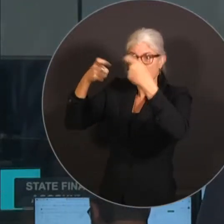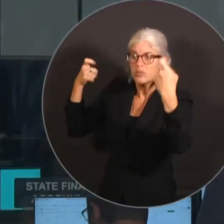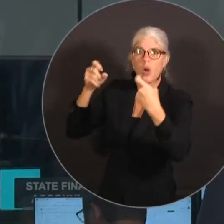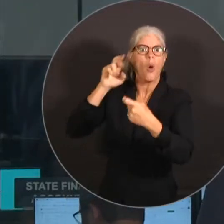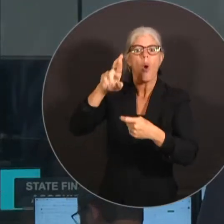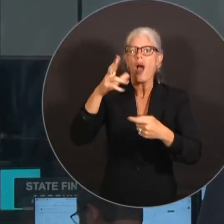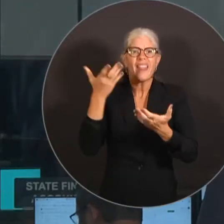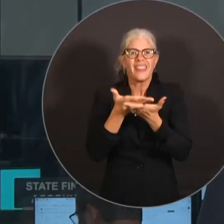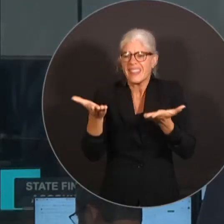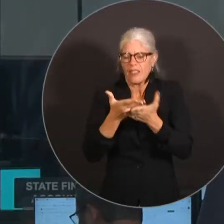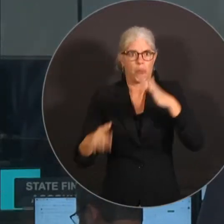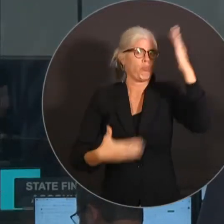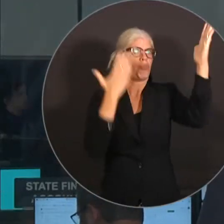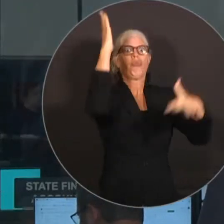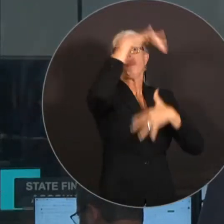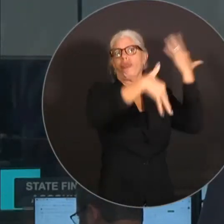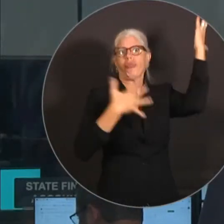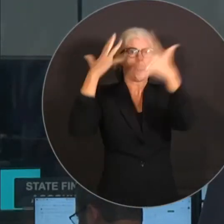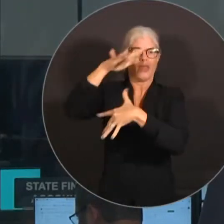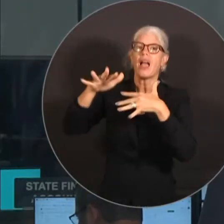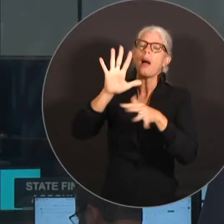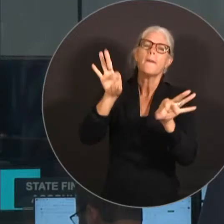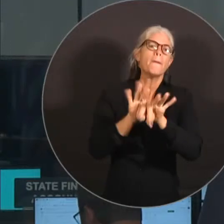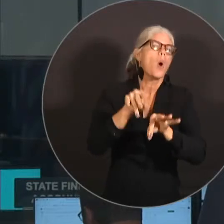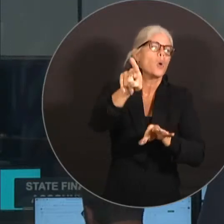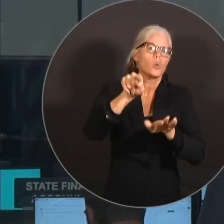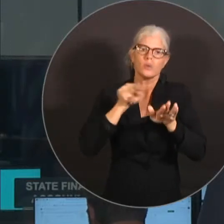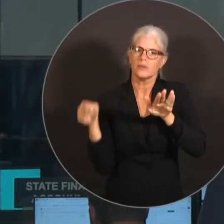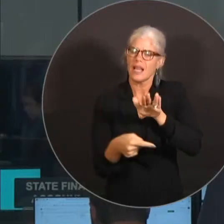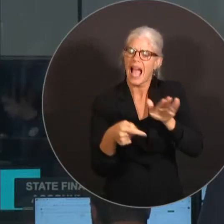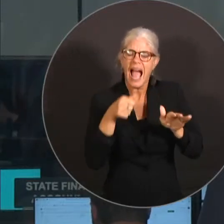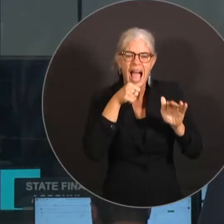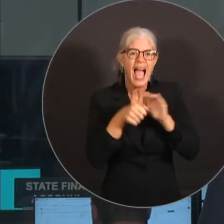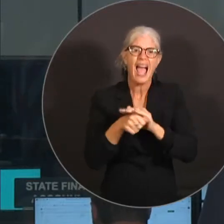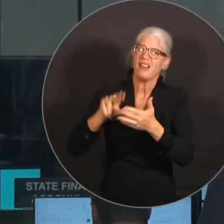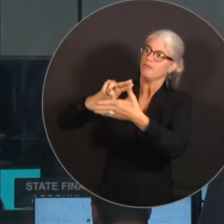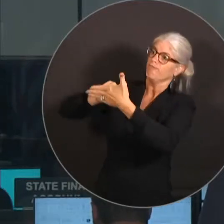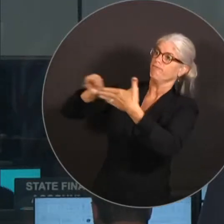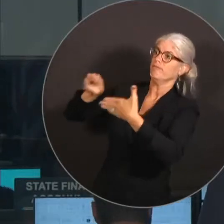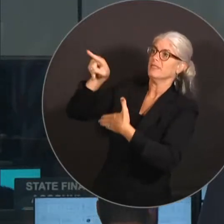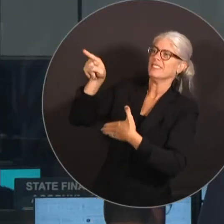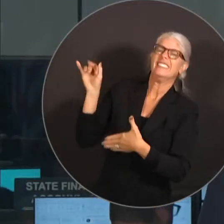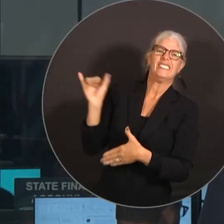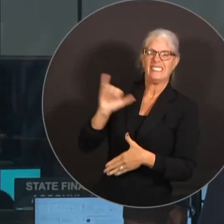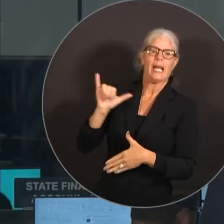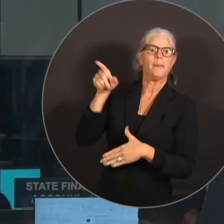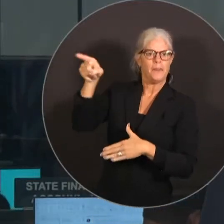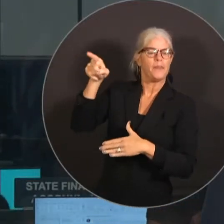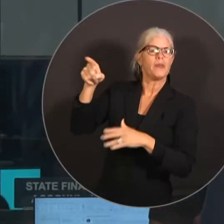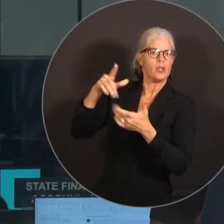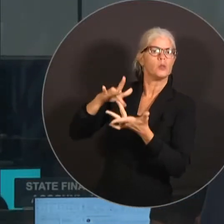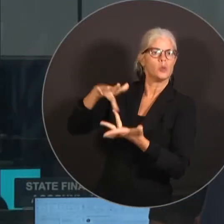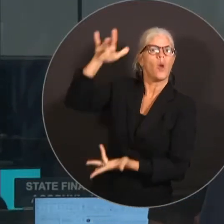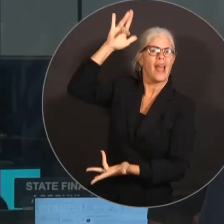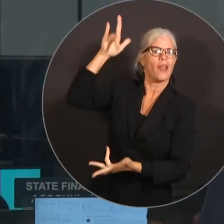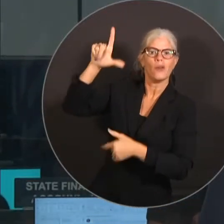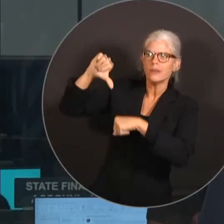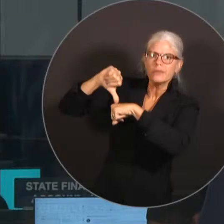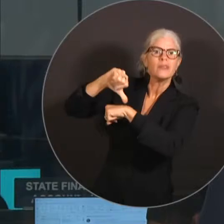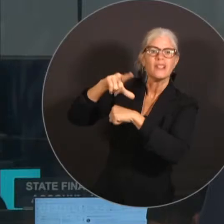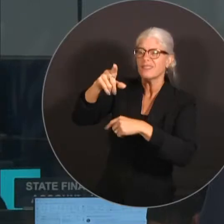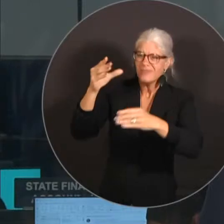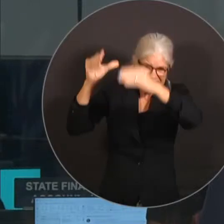shelter immediately and treat it as if it's a tornado. Protect yourself from flying debris by putting household items such as pillows, heavy